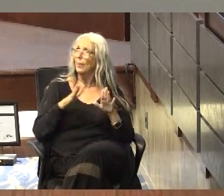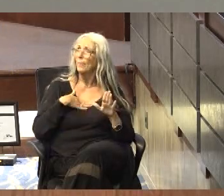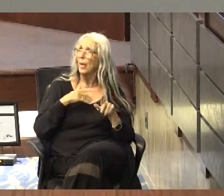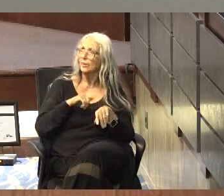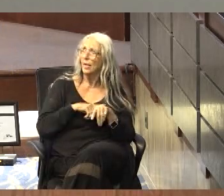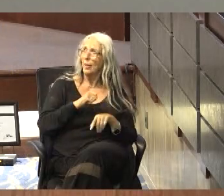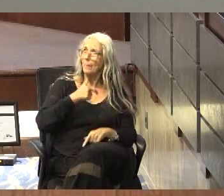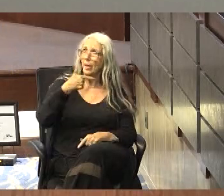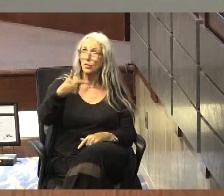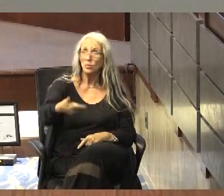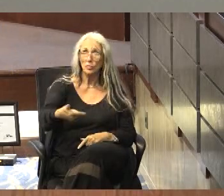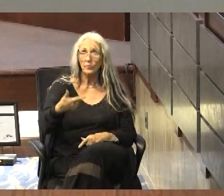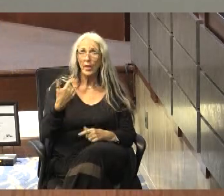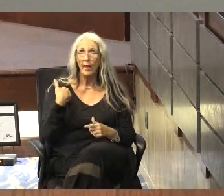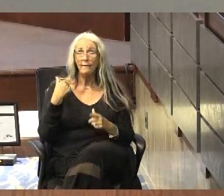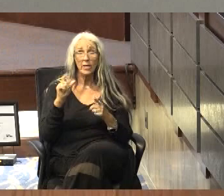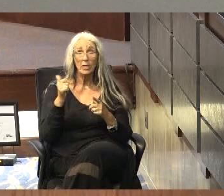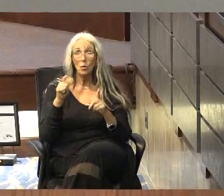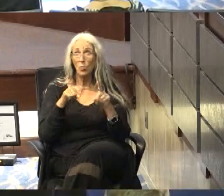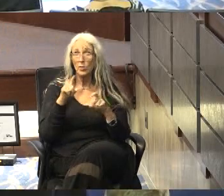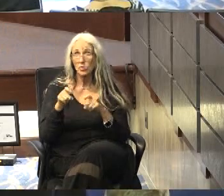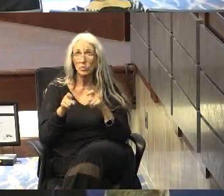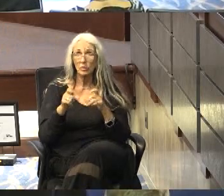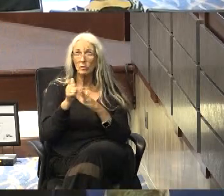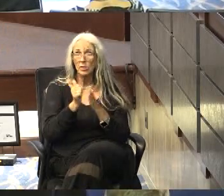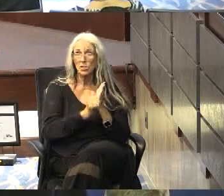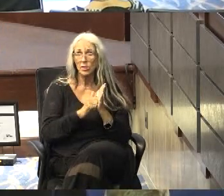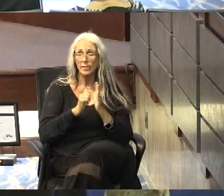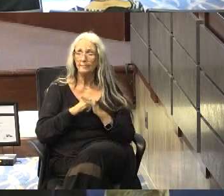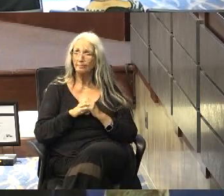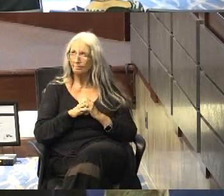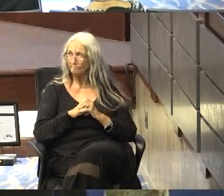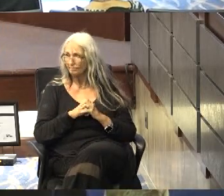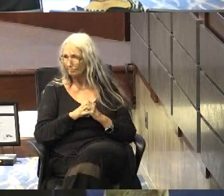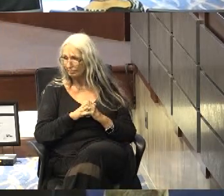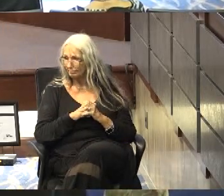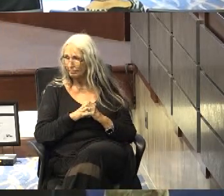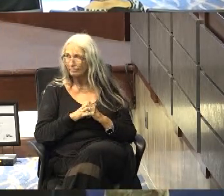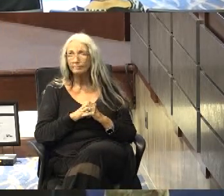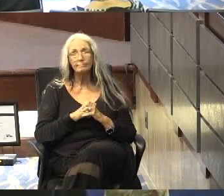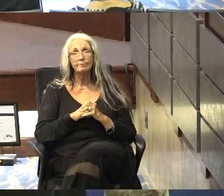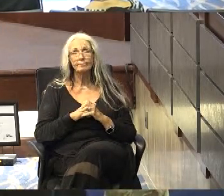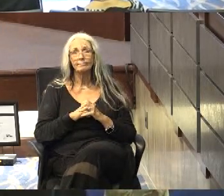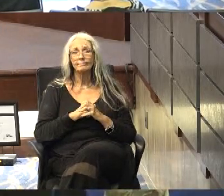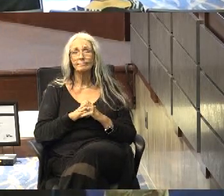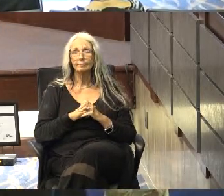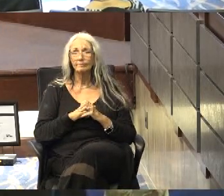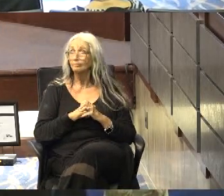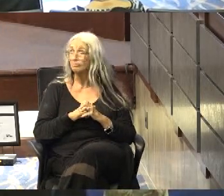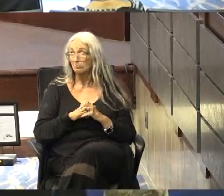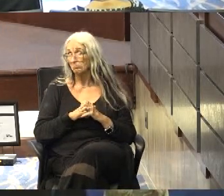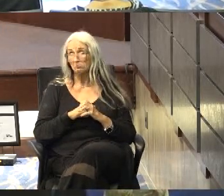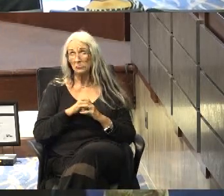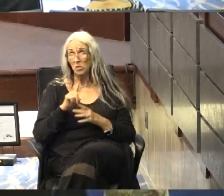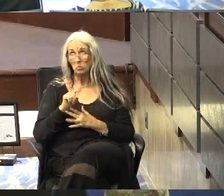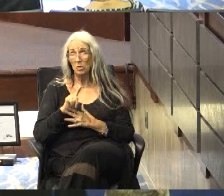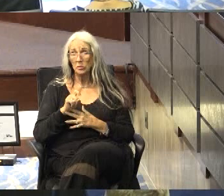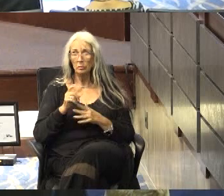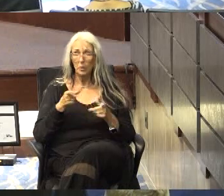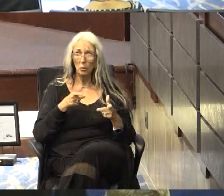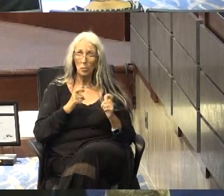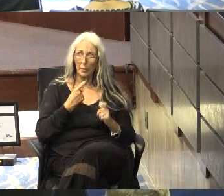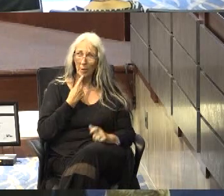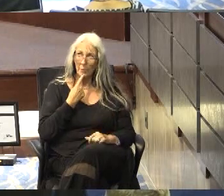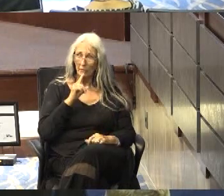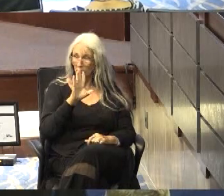you and take any questions that you might have on the agenda. Any questions for Bradley on the agenda? I don't have any questions, but I'll just quickly comment